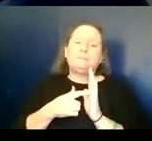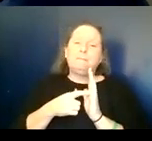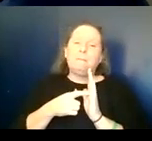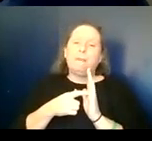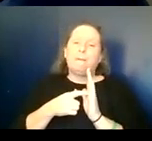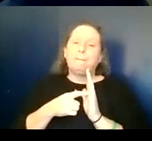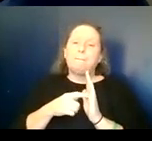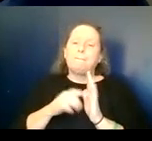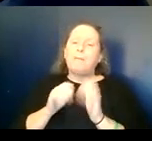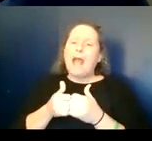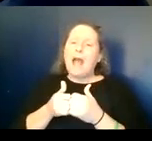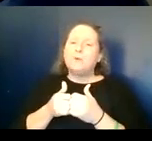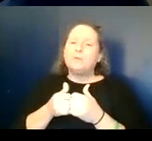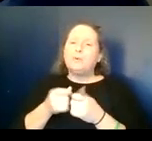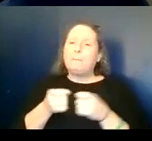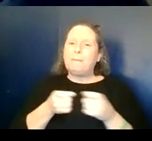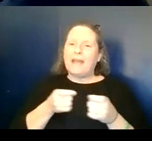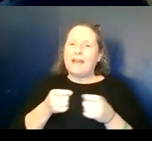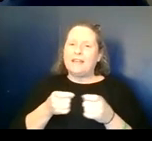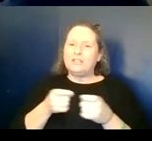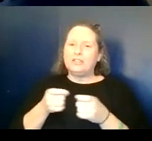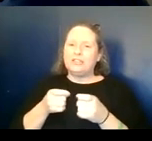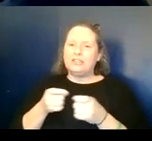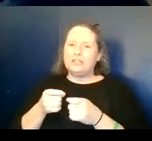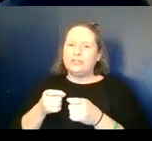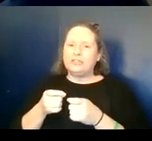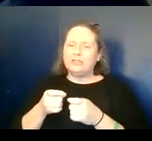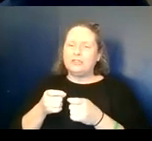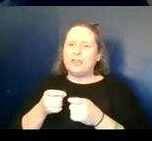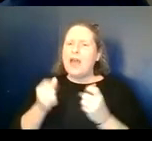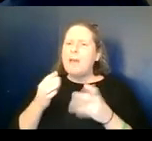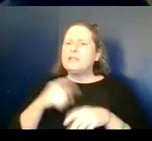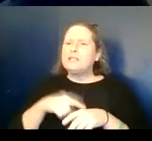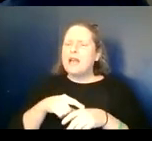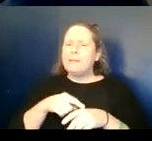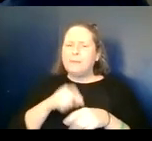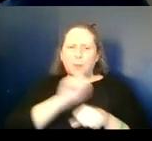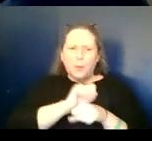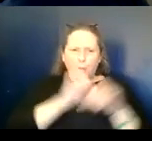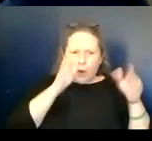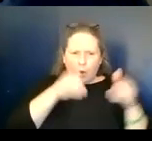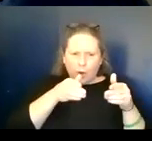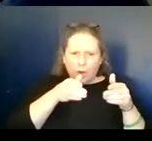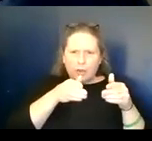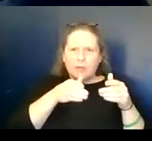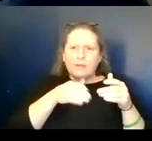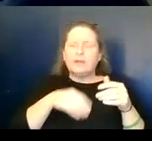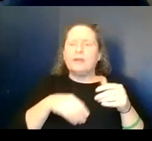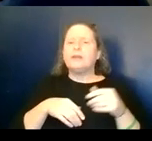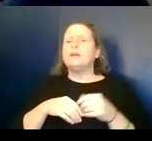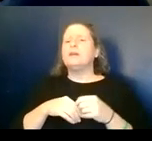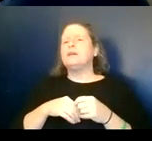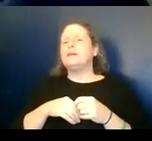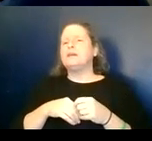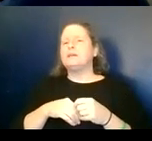how to manage how much time you spend on work. Do you put